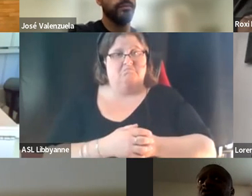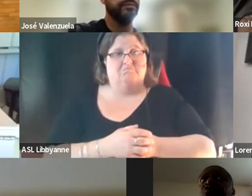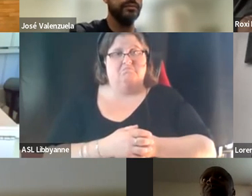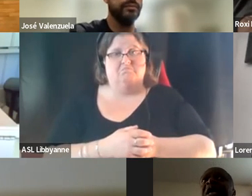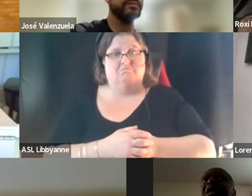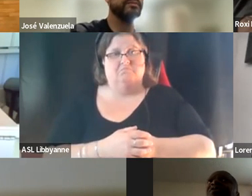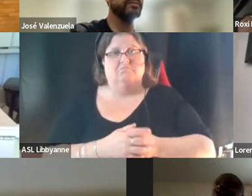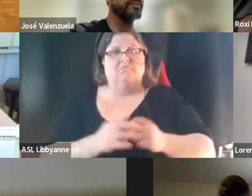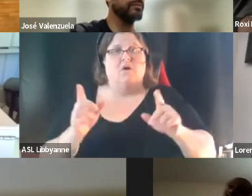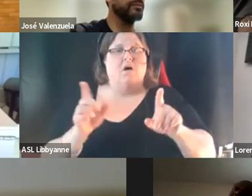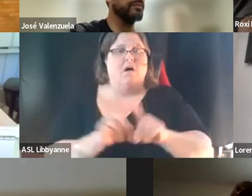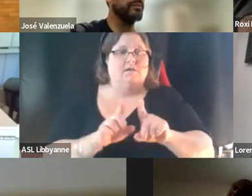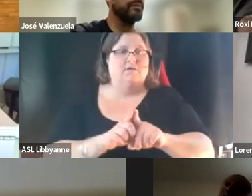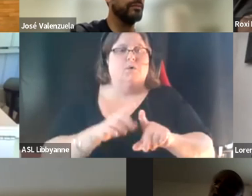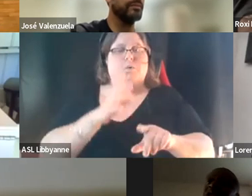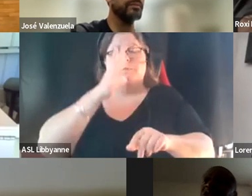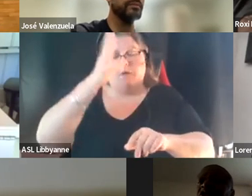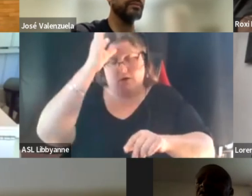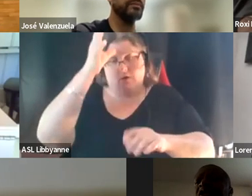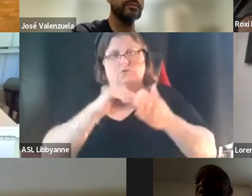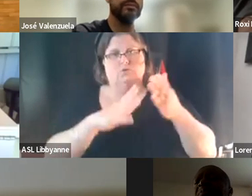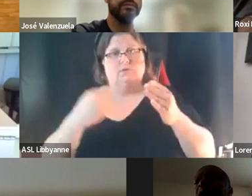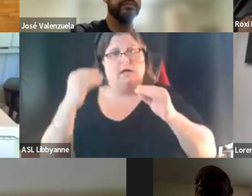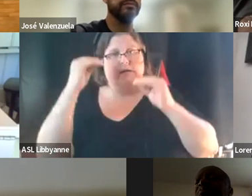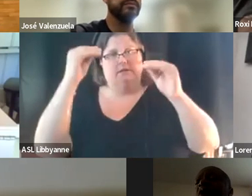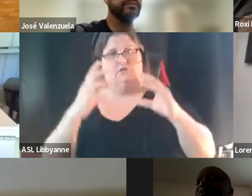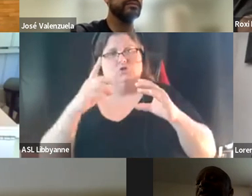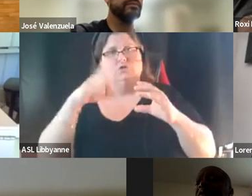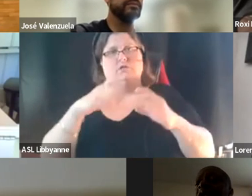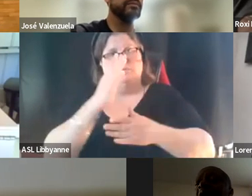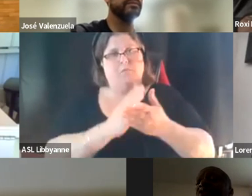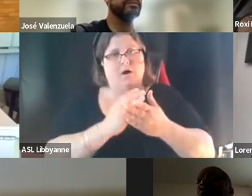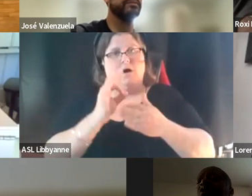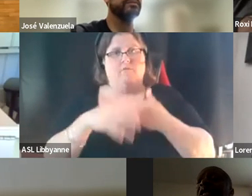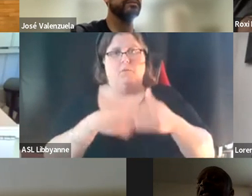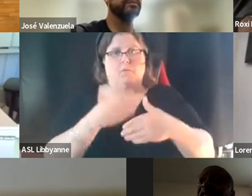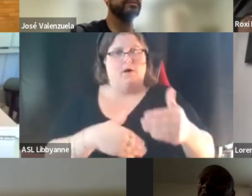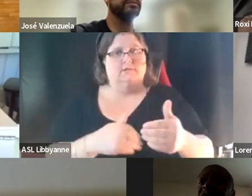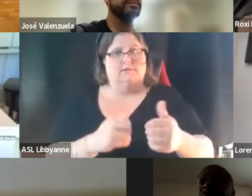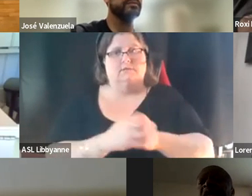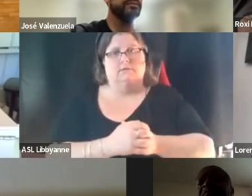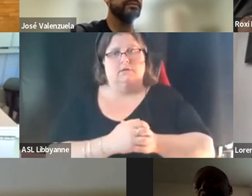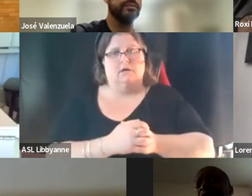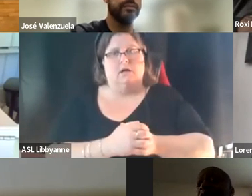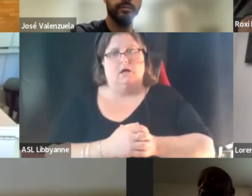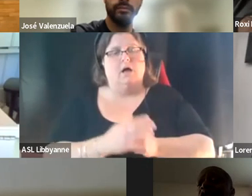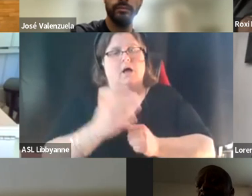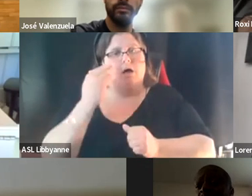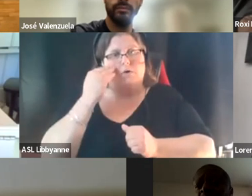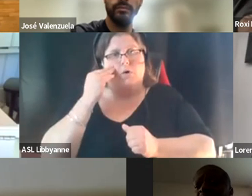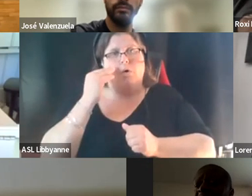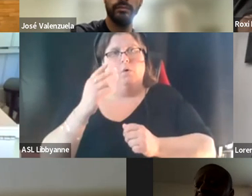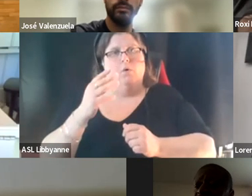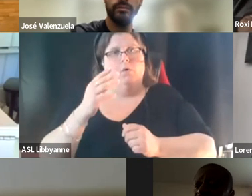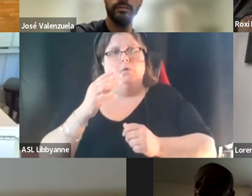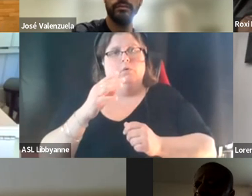Also too, parents, students, and teachers need to be part of the process. I do know that elected officials have been putting, you know,